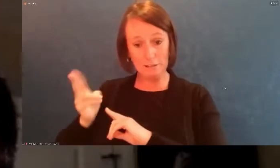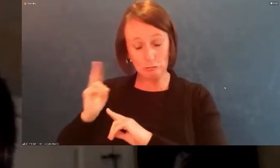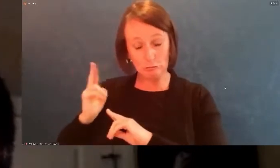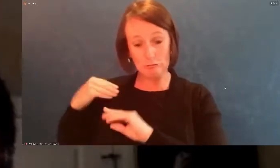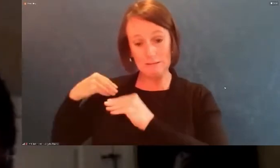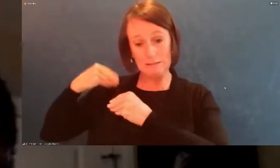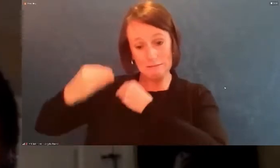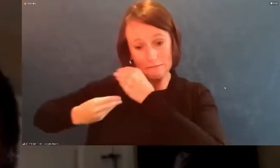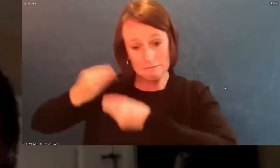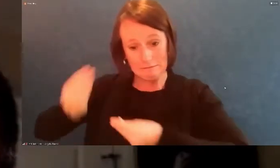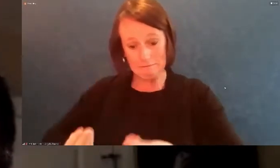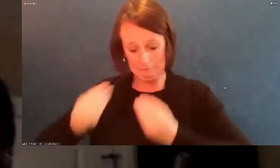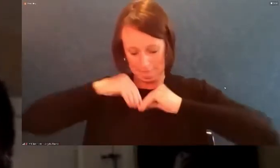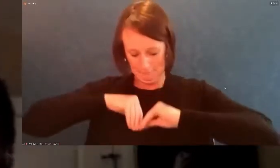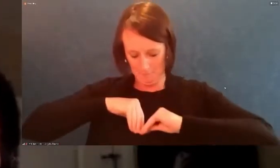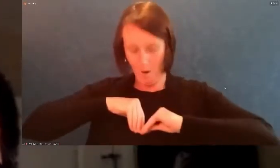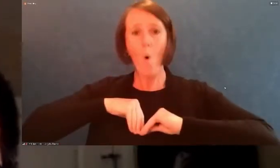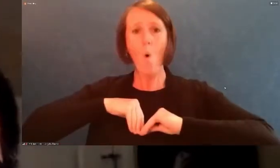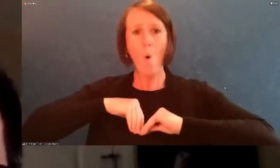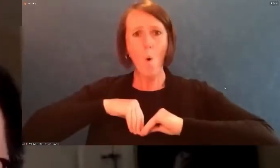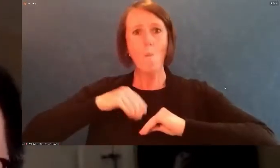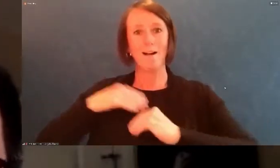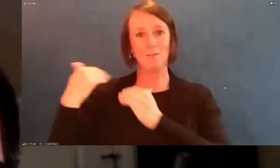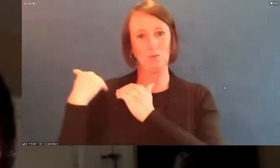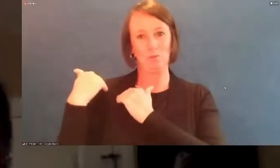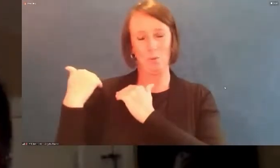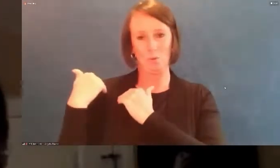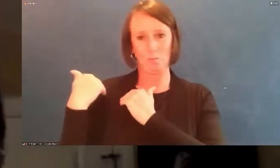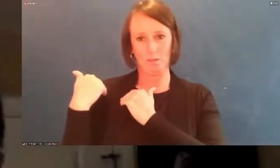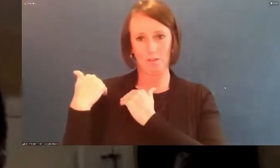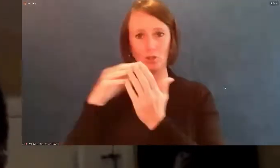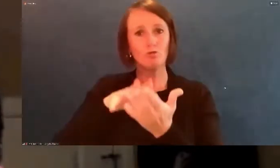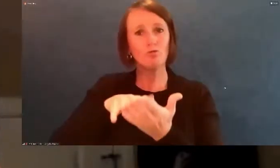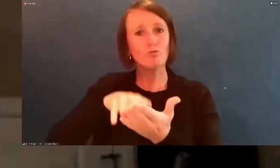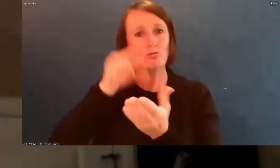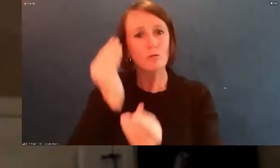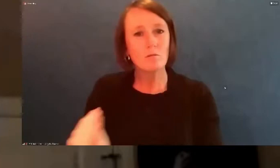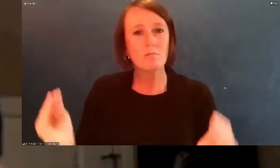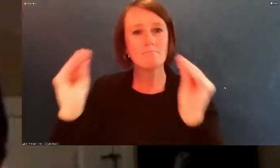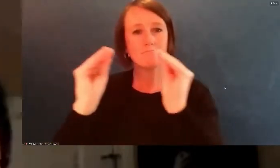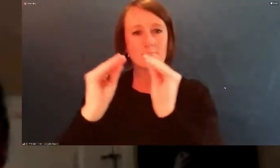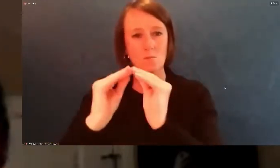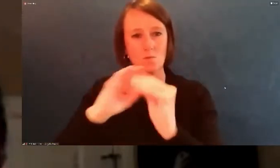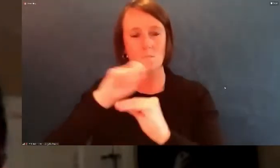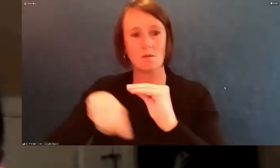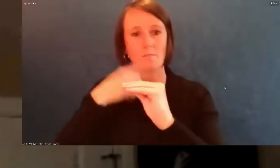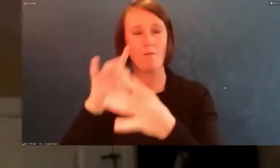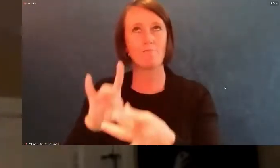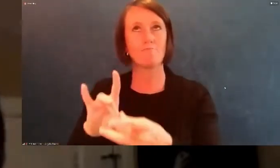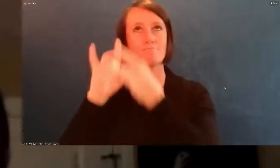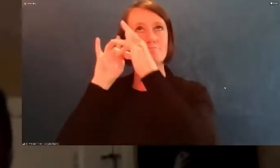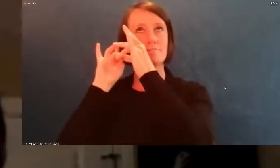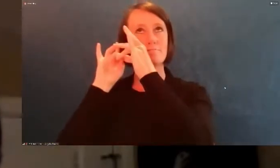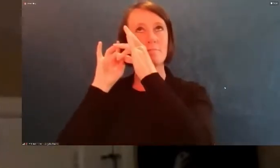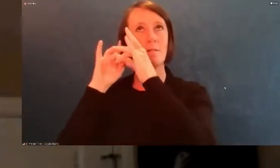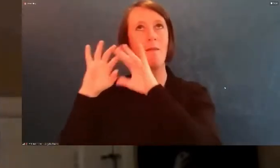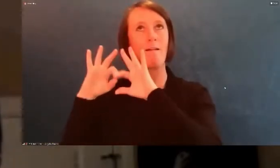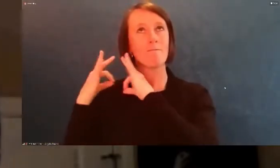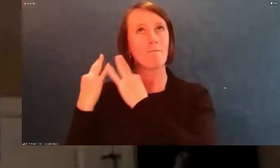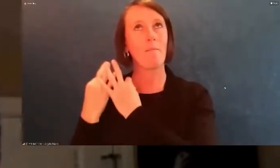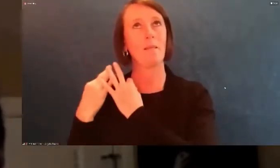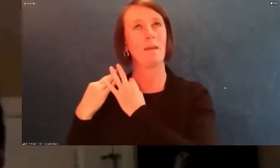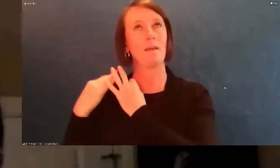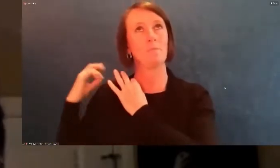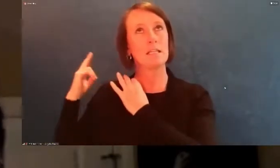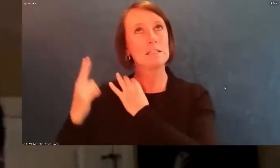me to go out there and learn even more about my ancestors and my relations. So I ended up as a young